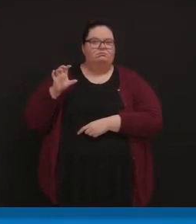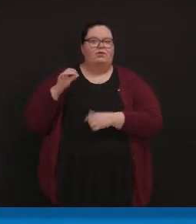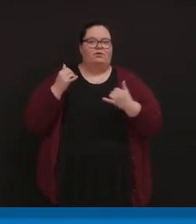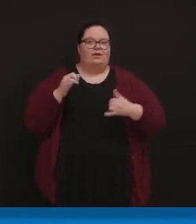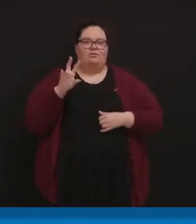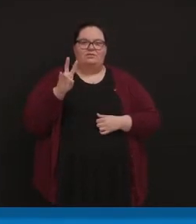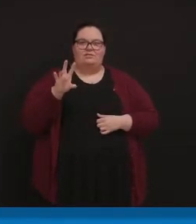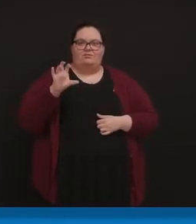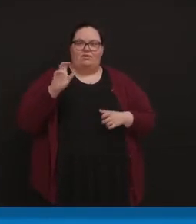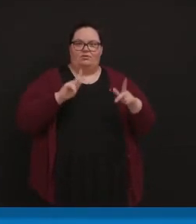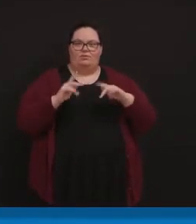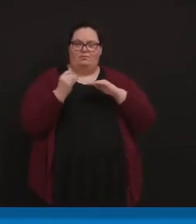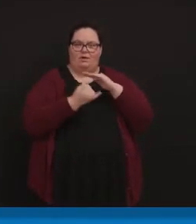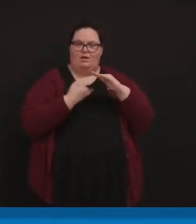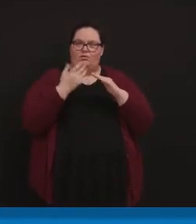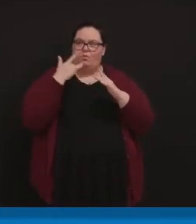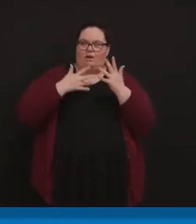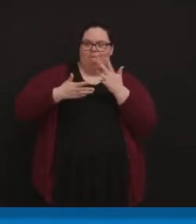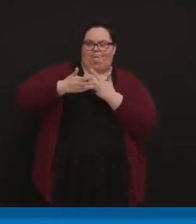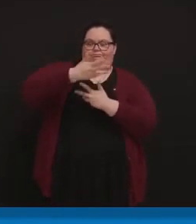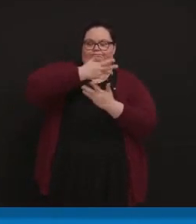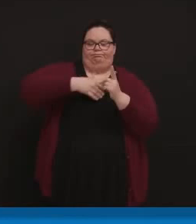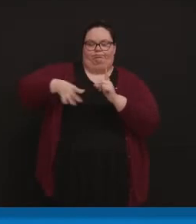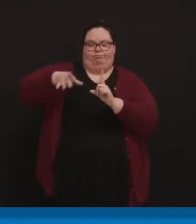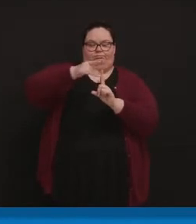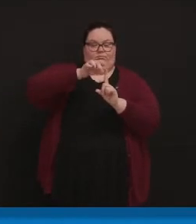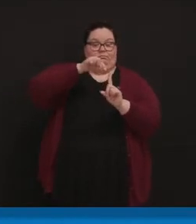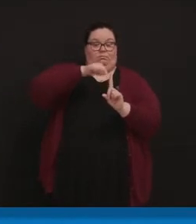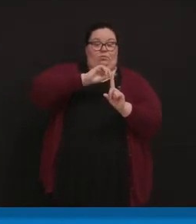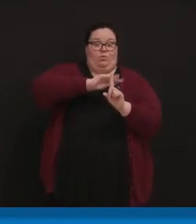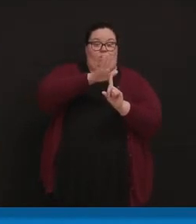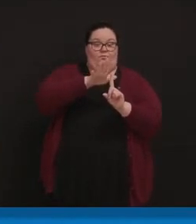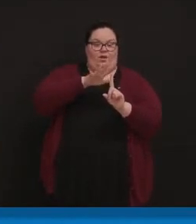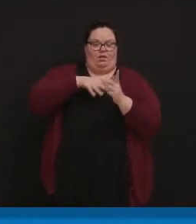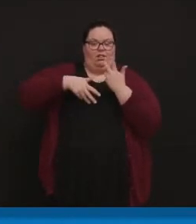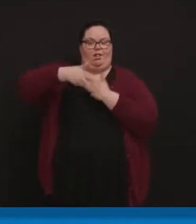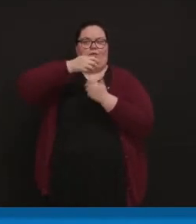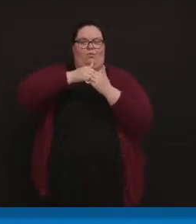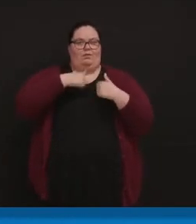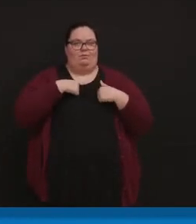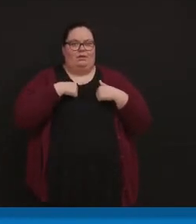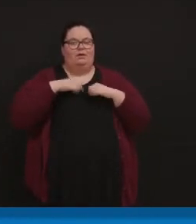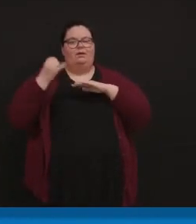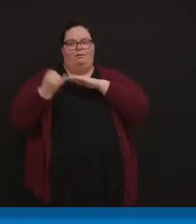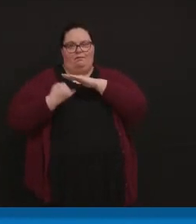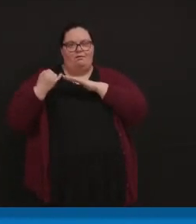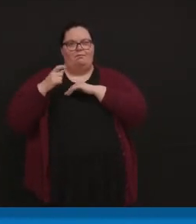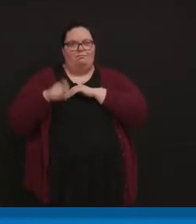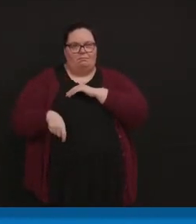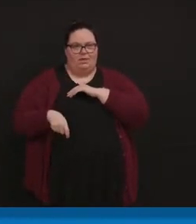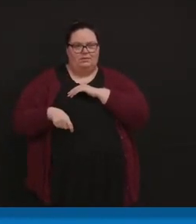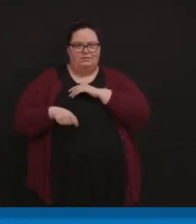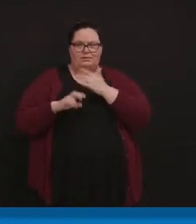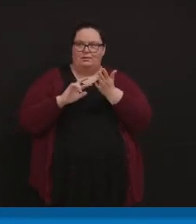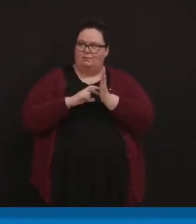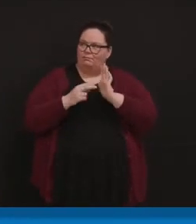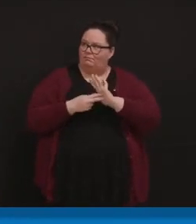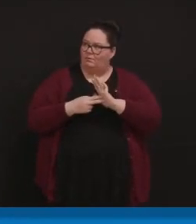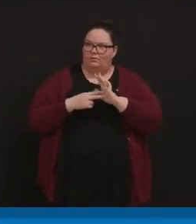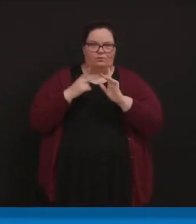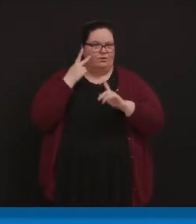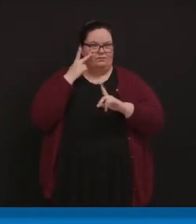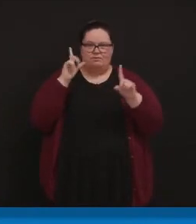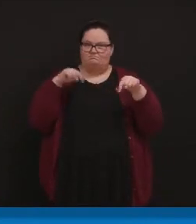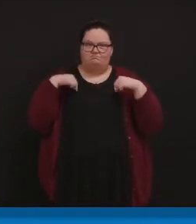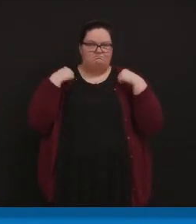in self-isolation after coming into contact with a confirmed case of COVID-19. This represents an